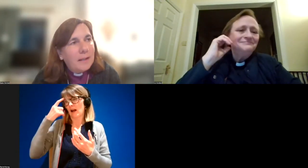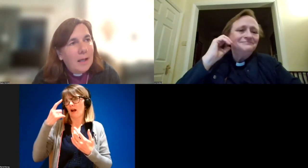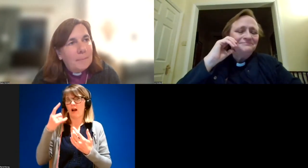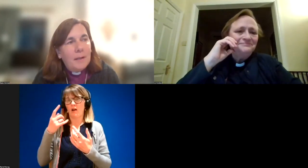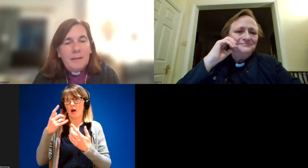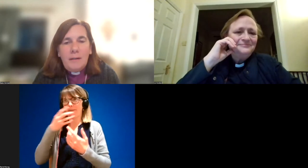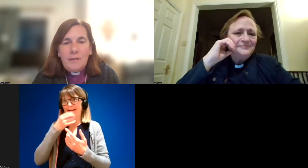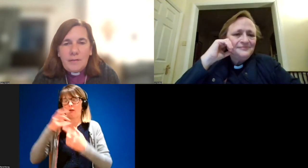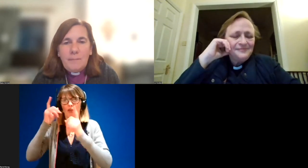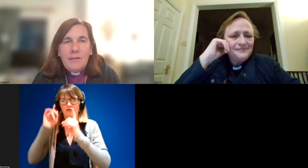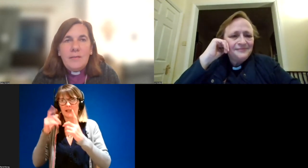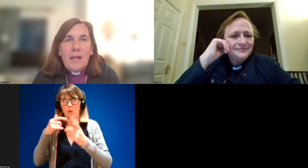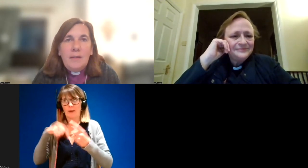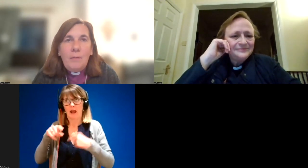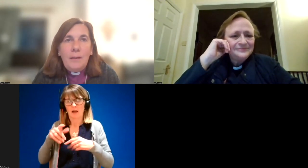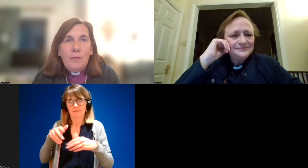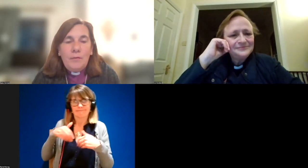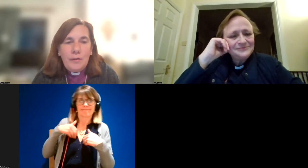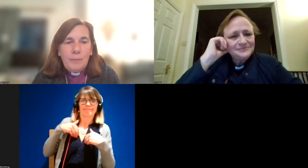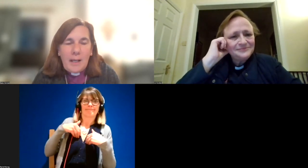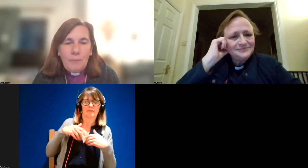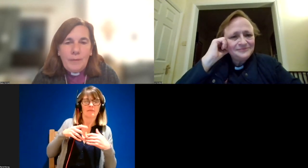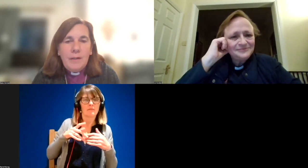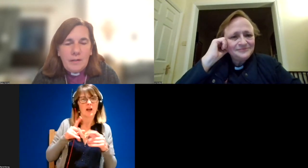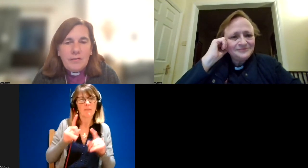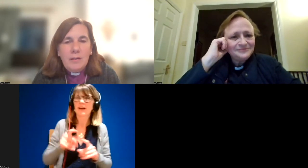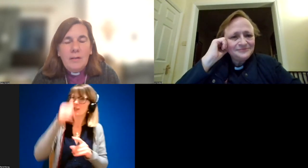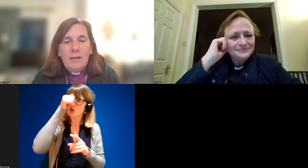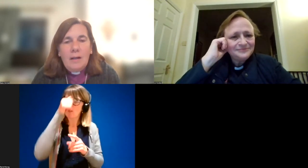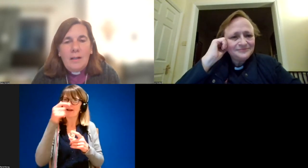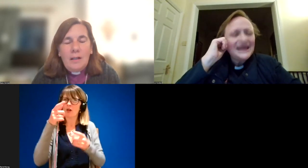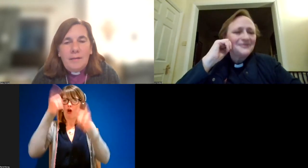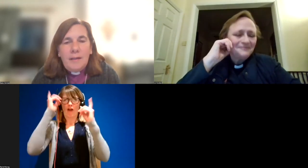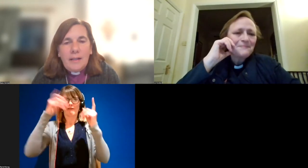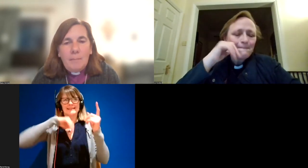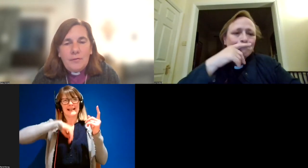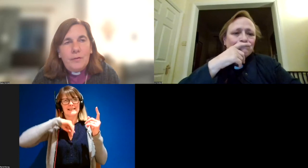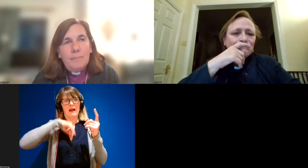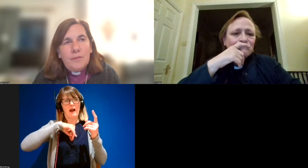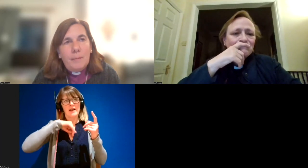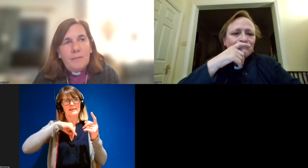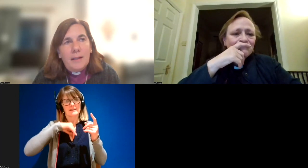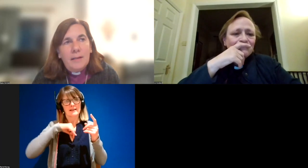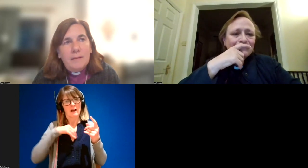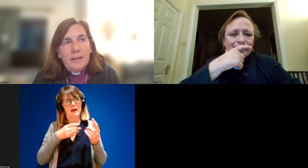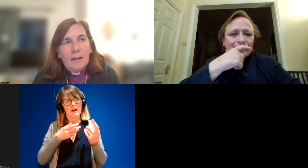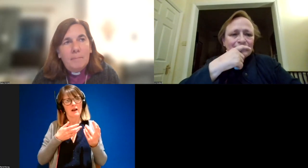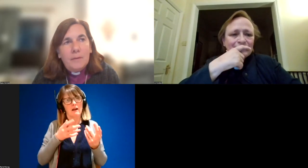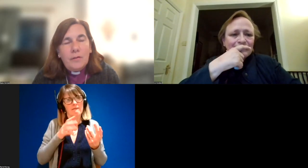kind of thing. But I think there is something, isn't there, knowing the authority we have within us. Yes. And I think that comes from some of